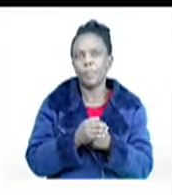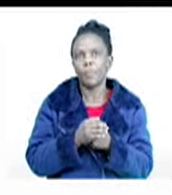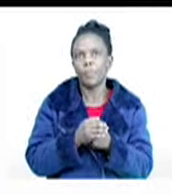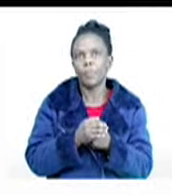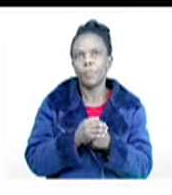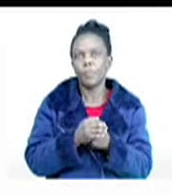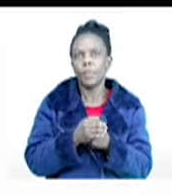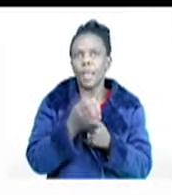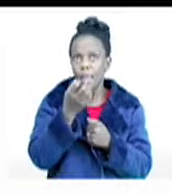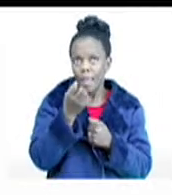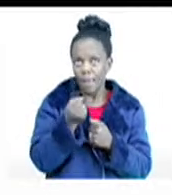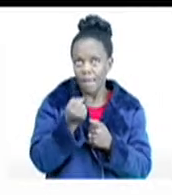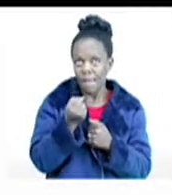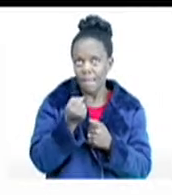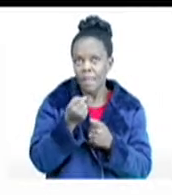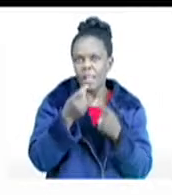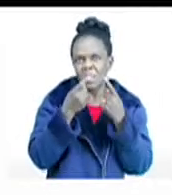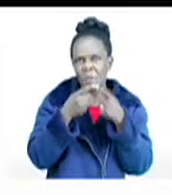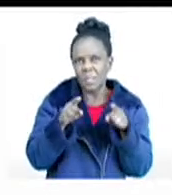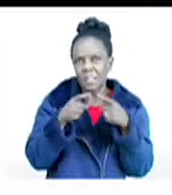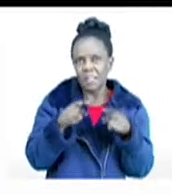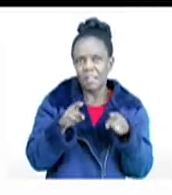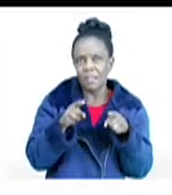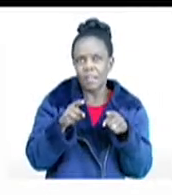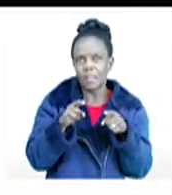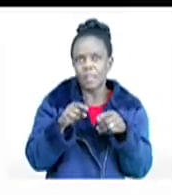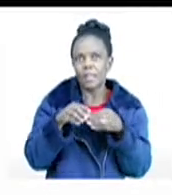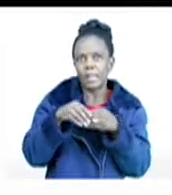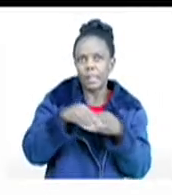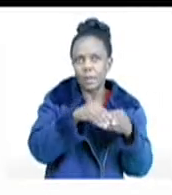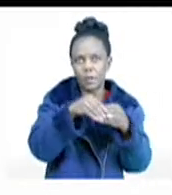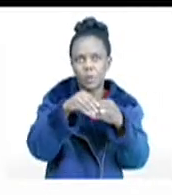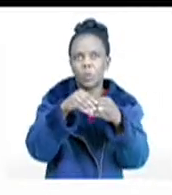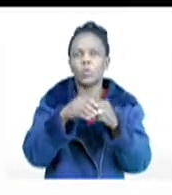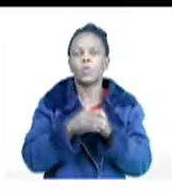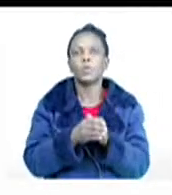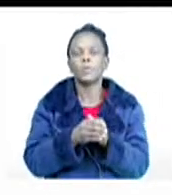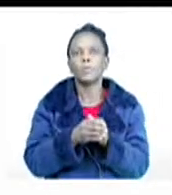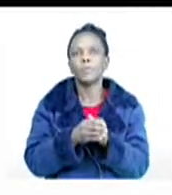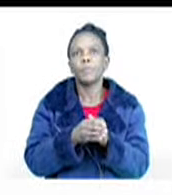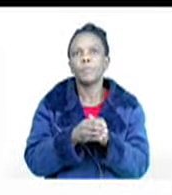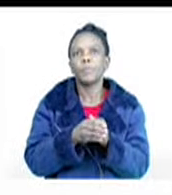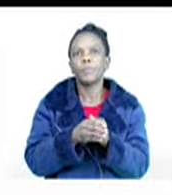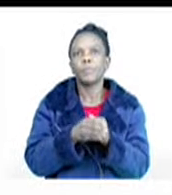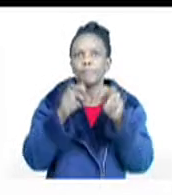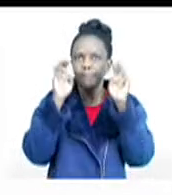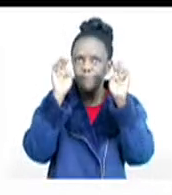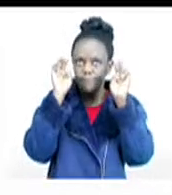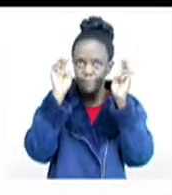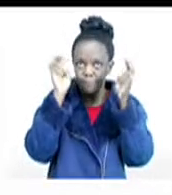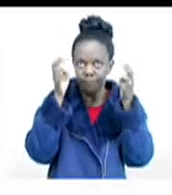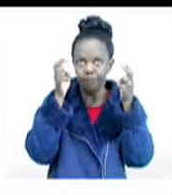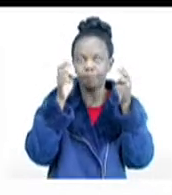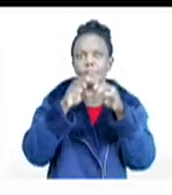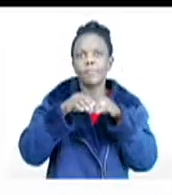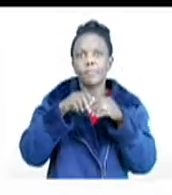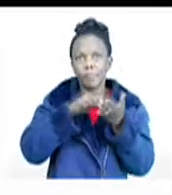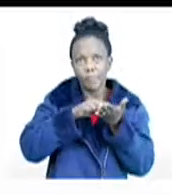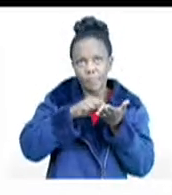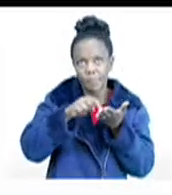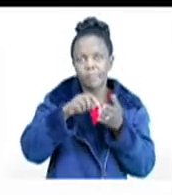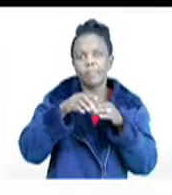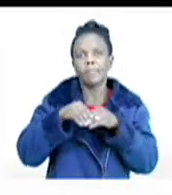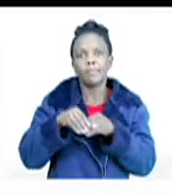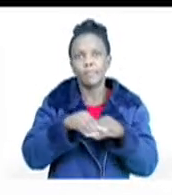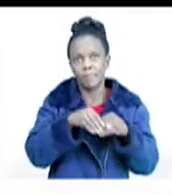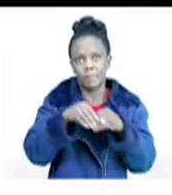see that we have different types of transport. Remember, our theme this week is travel. And